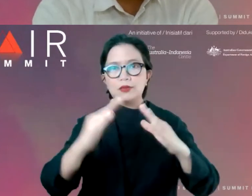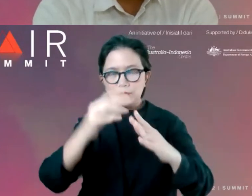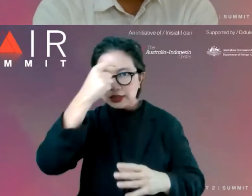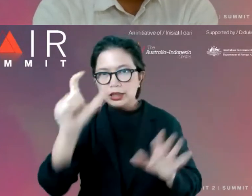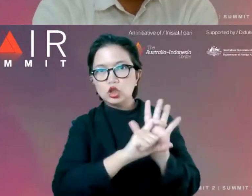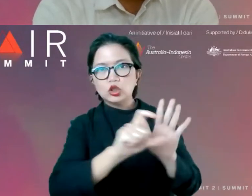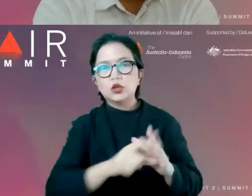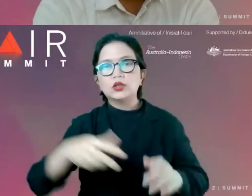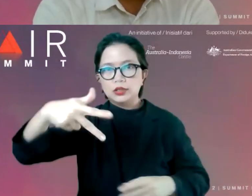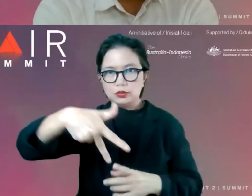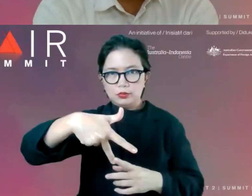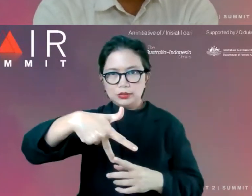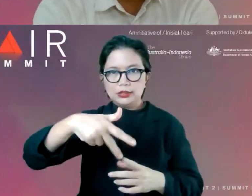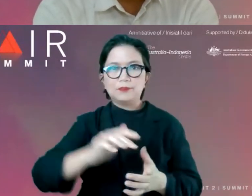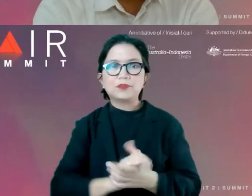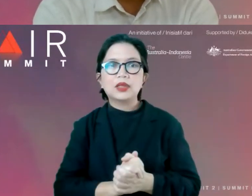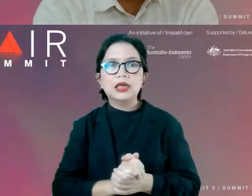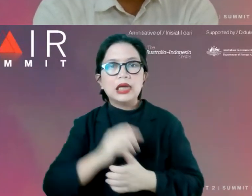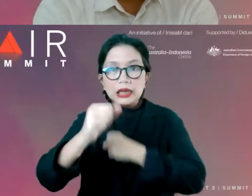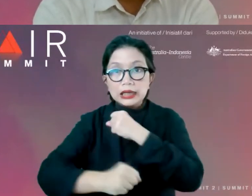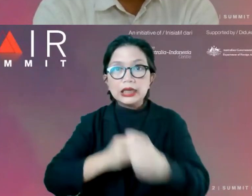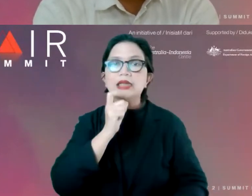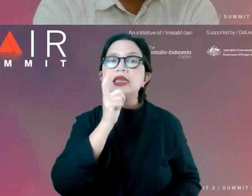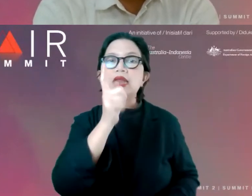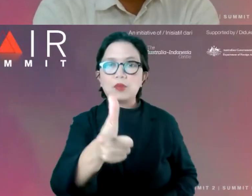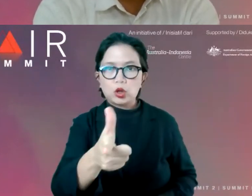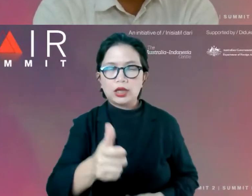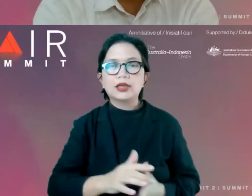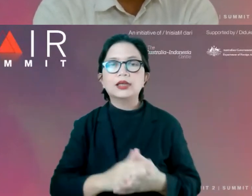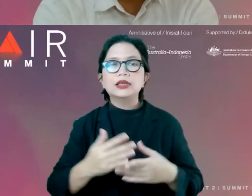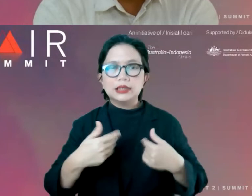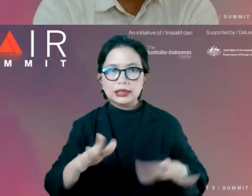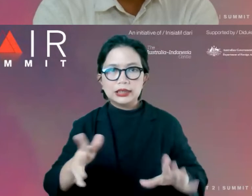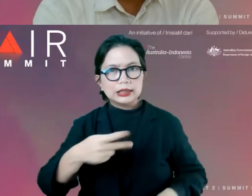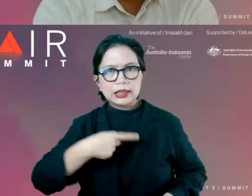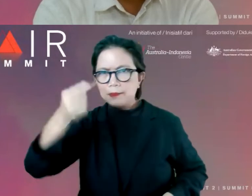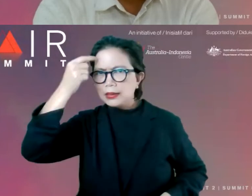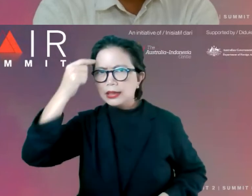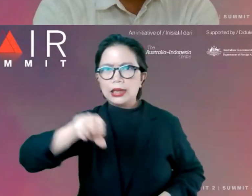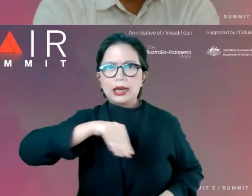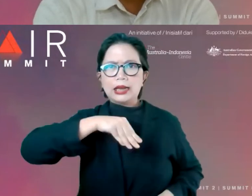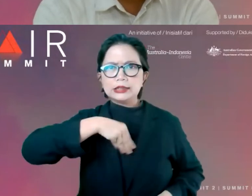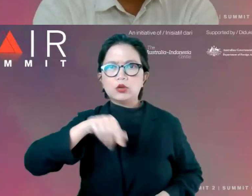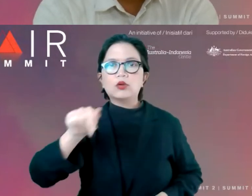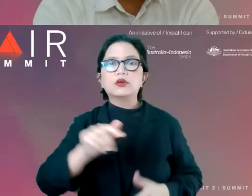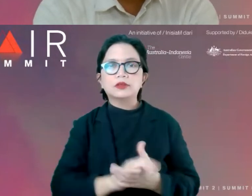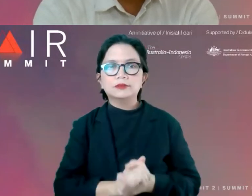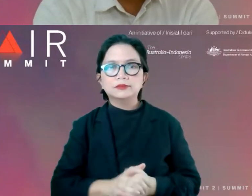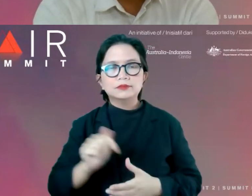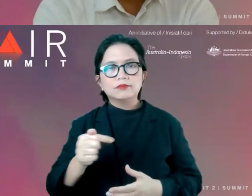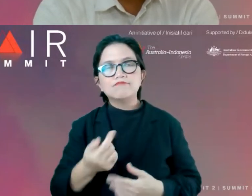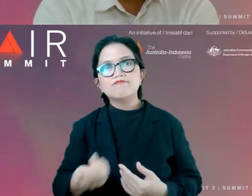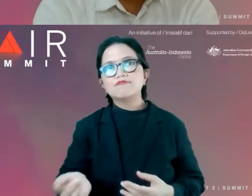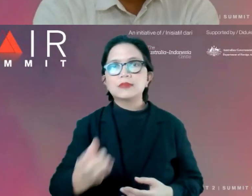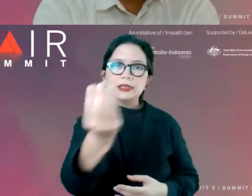that people do, which we consider risky. So that's going to the shopping centres, going to families and friends, travelling long distances